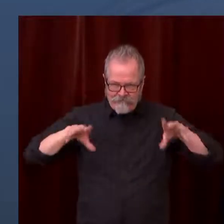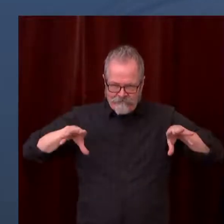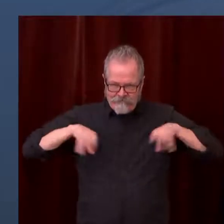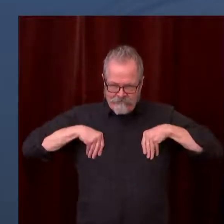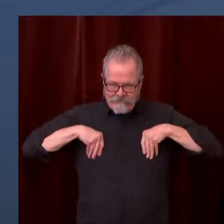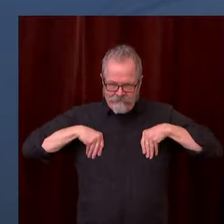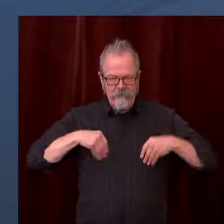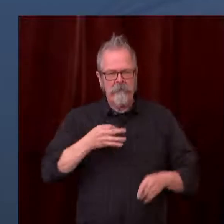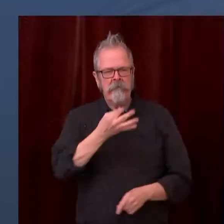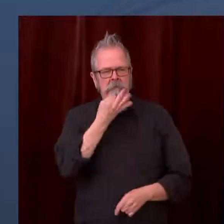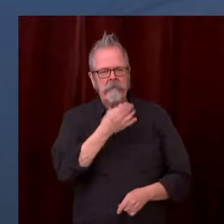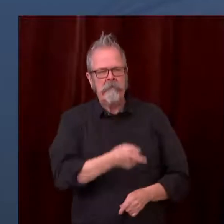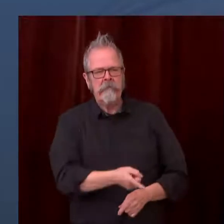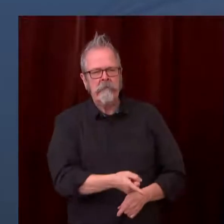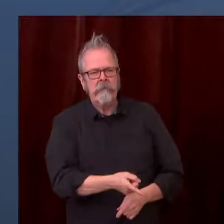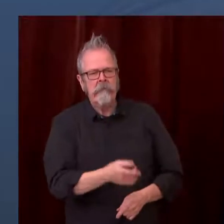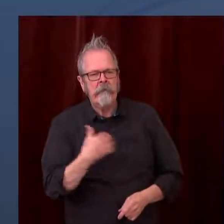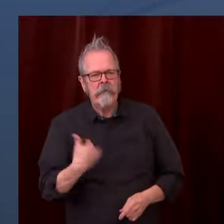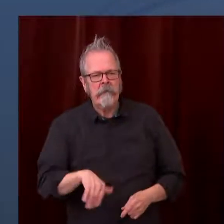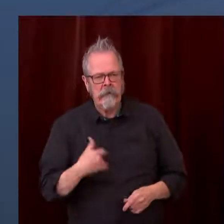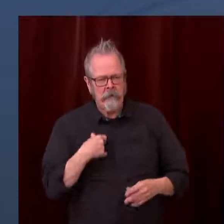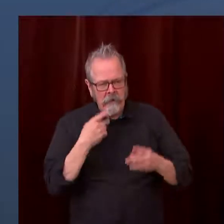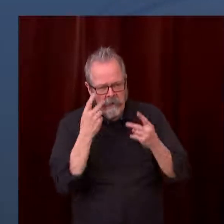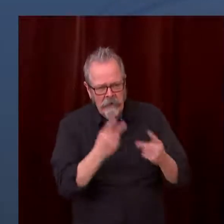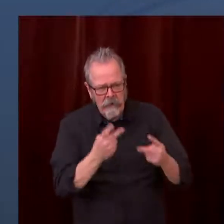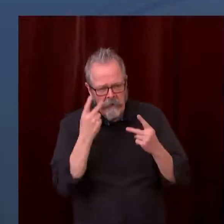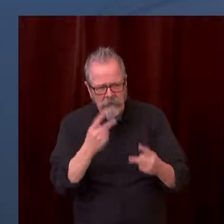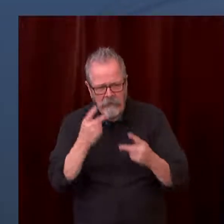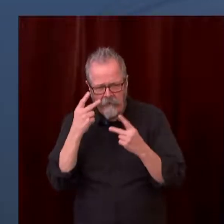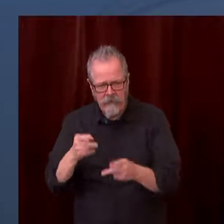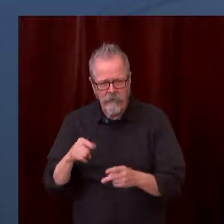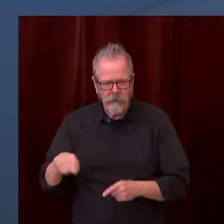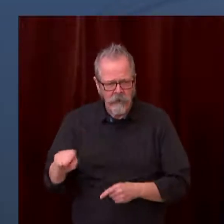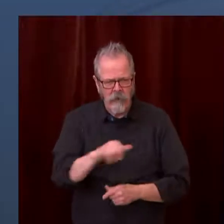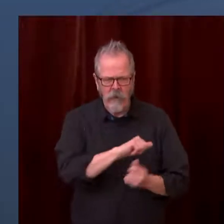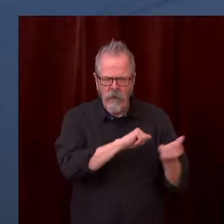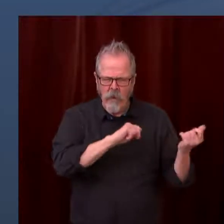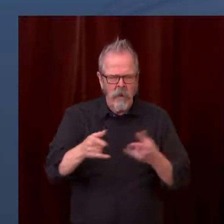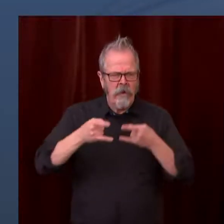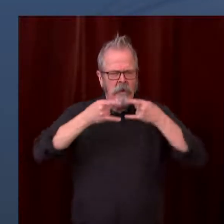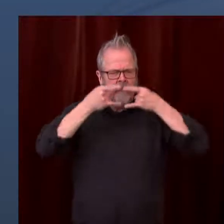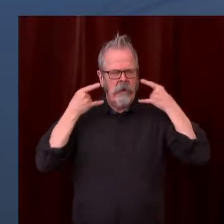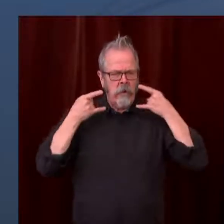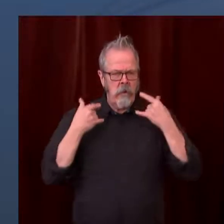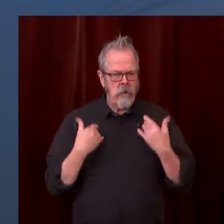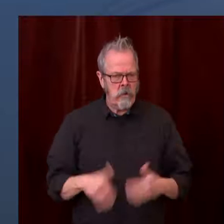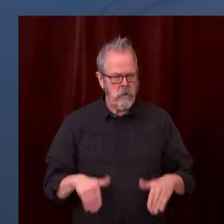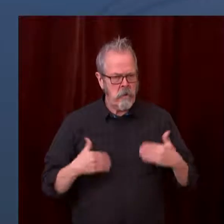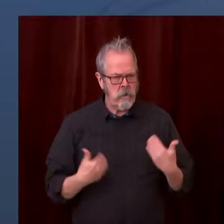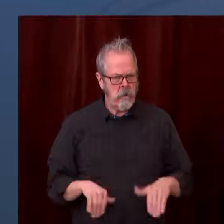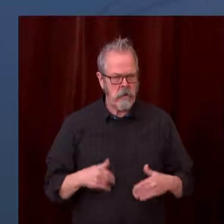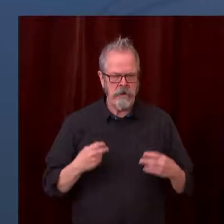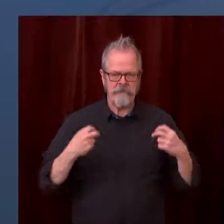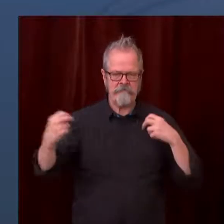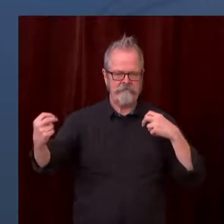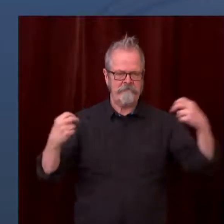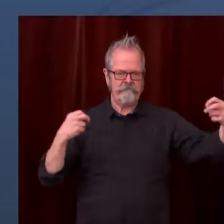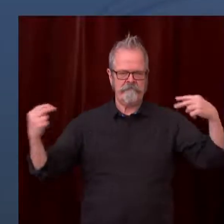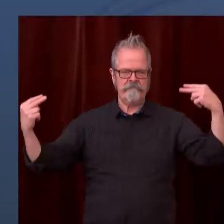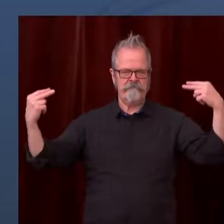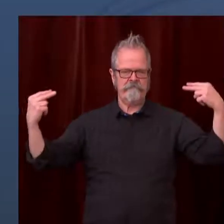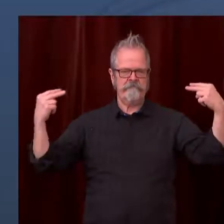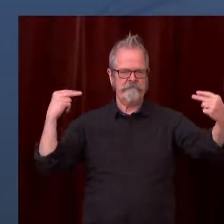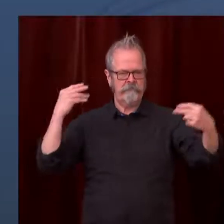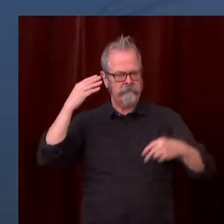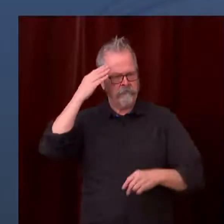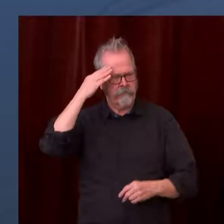educators. Having space, having reasonable things in ventilation, and teachers and school custodians have found a way to deal with ventilation